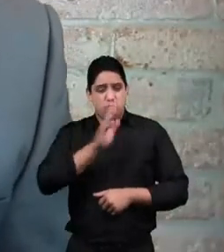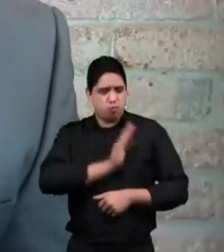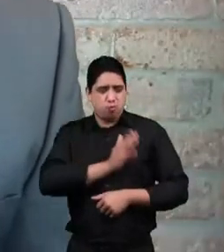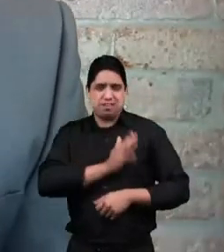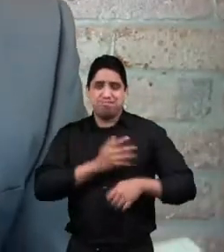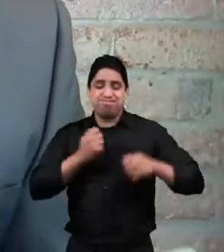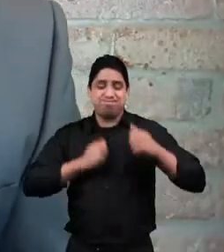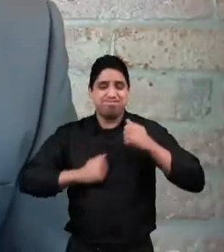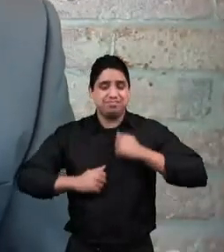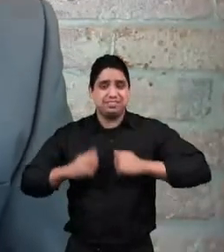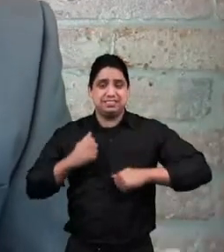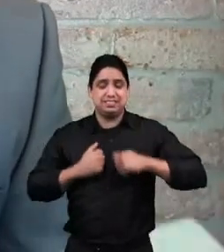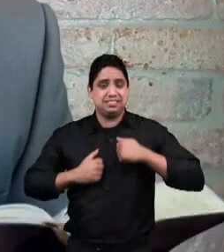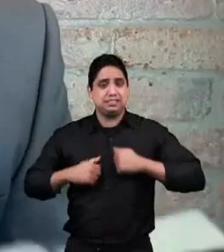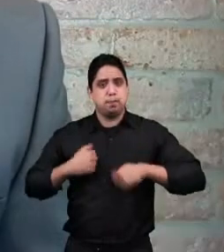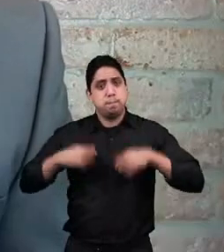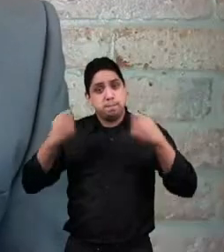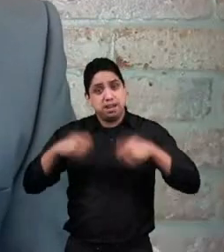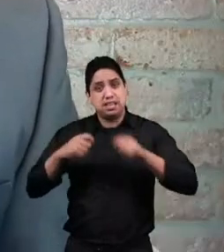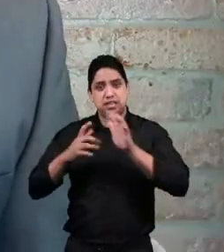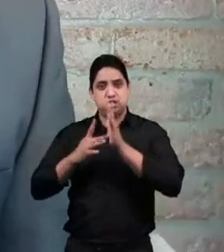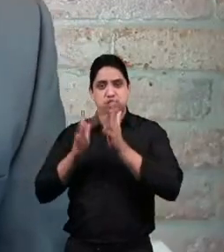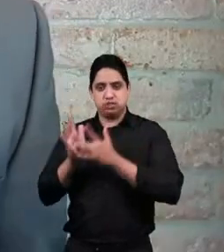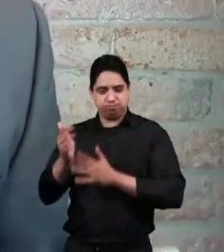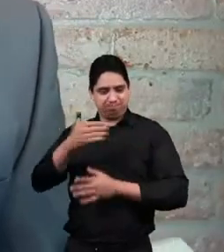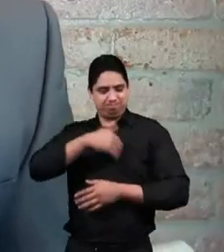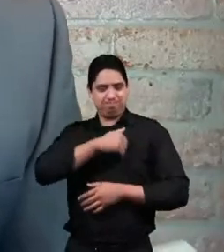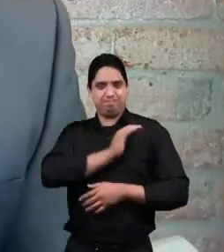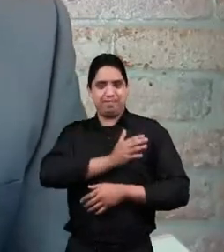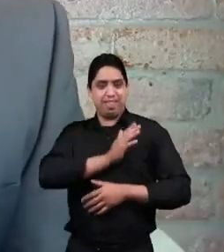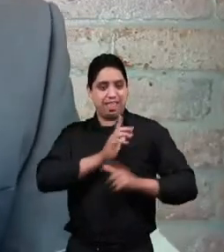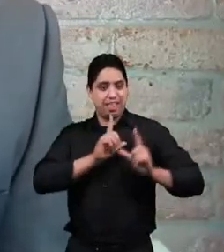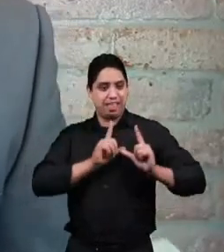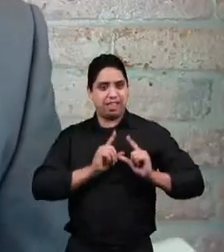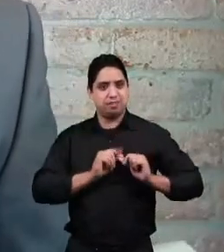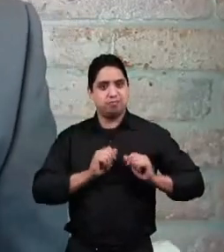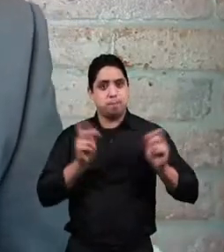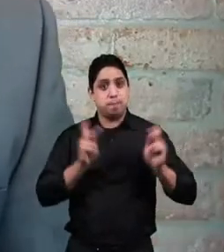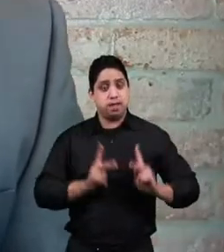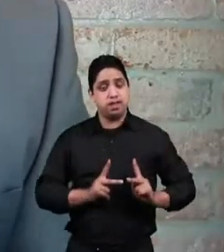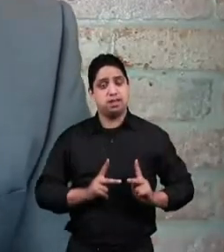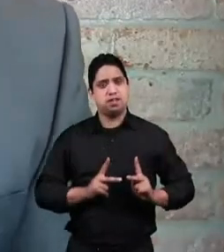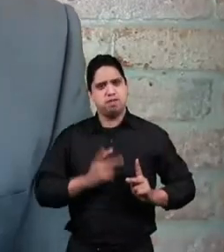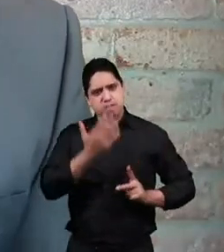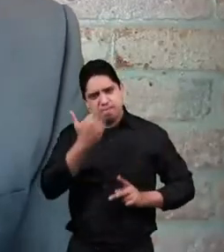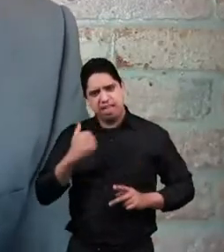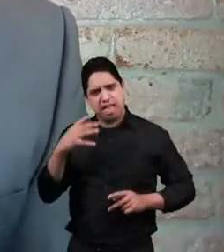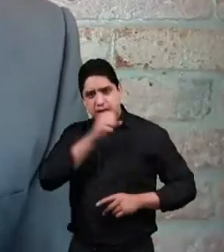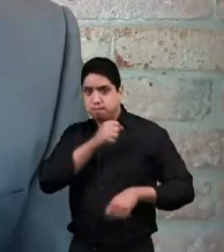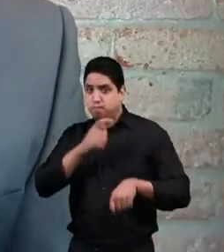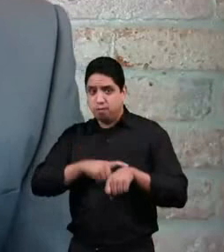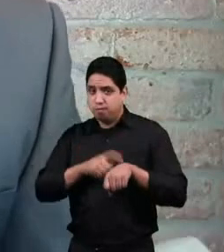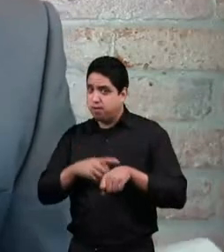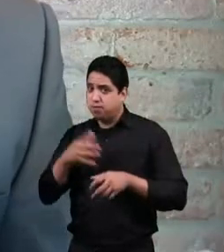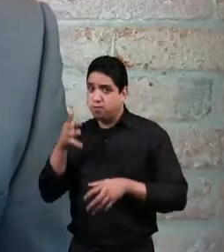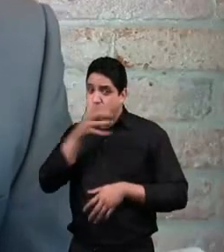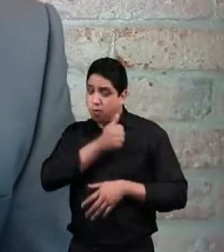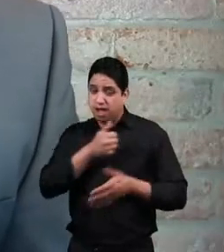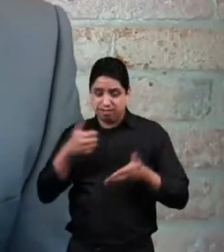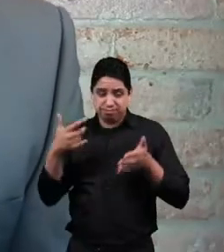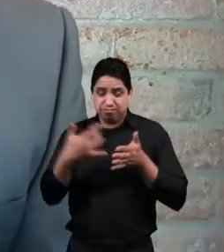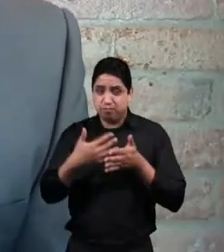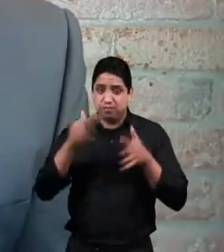be restored and your heart thirsts, listen, join us quickly, for we are near to